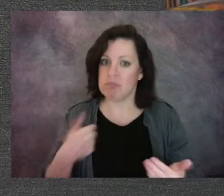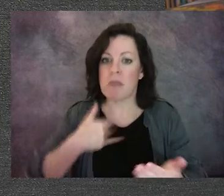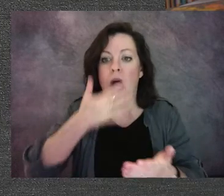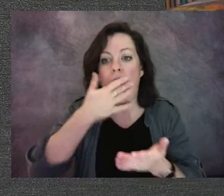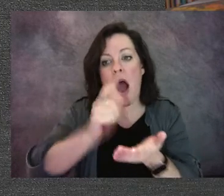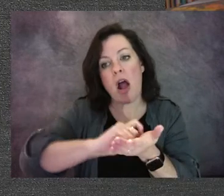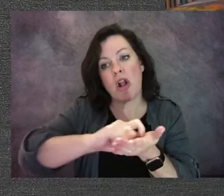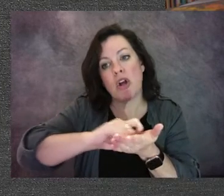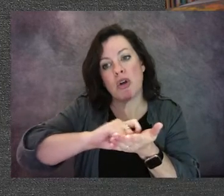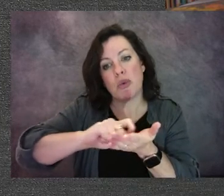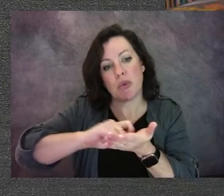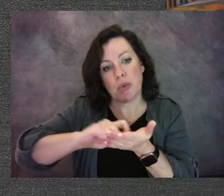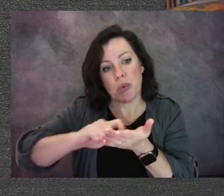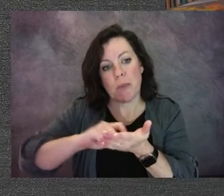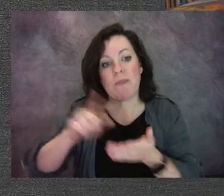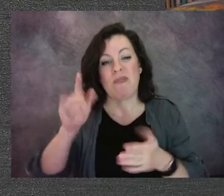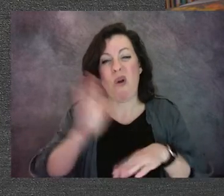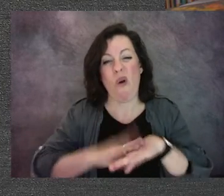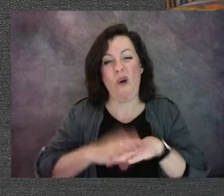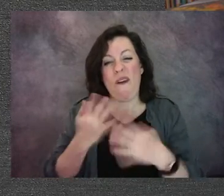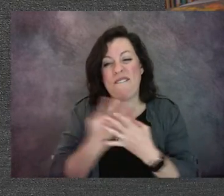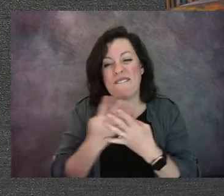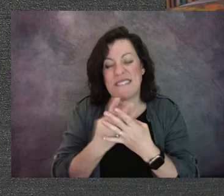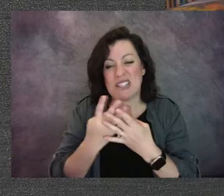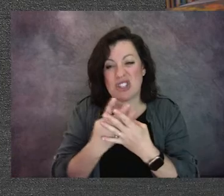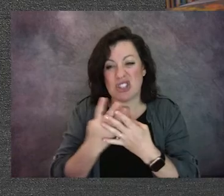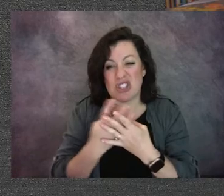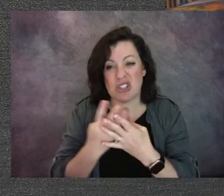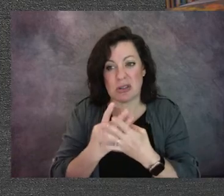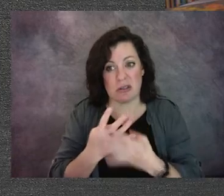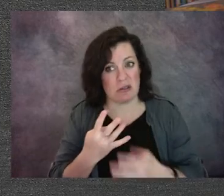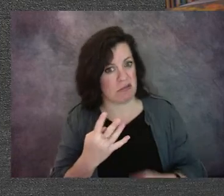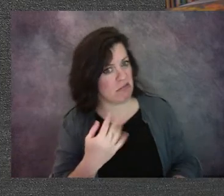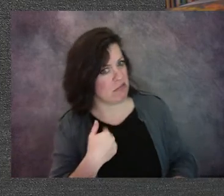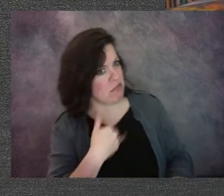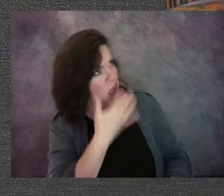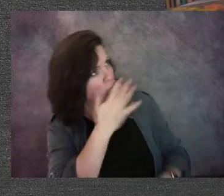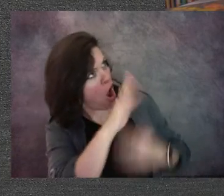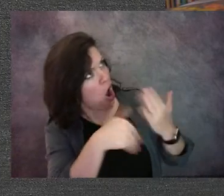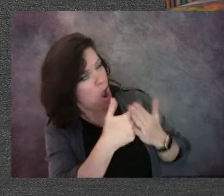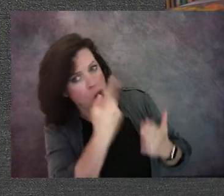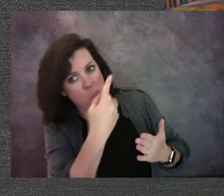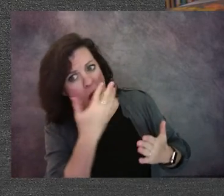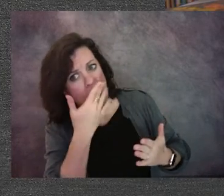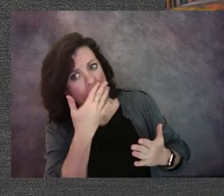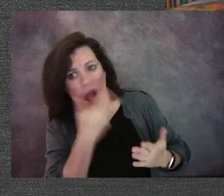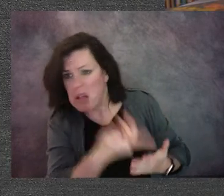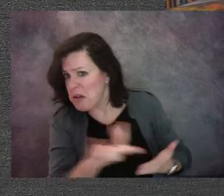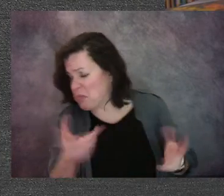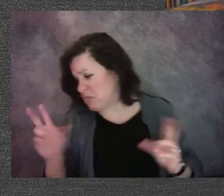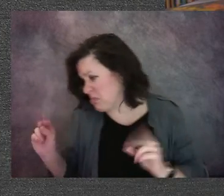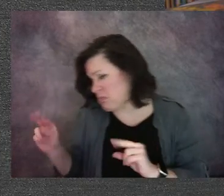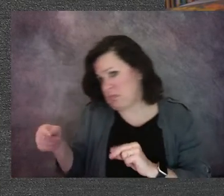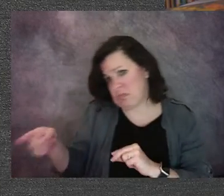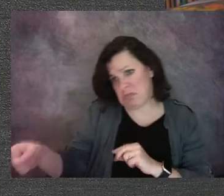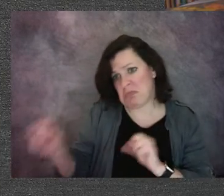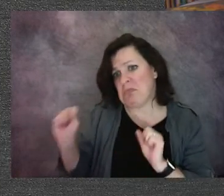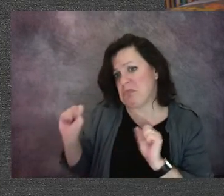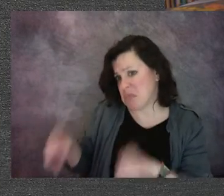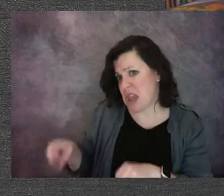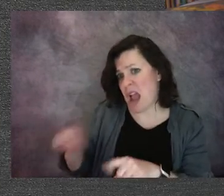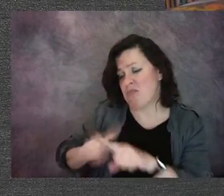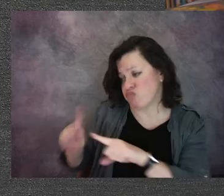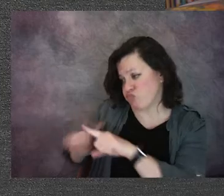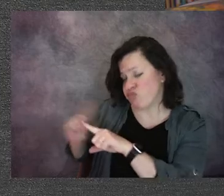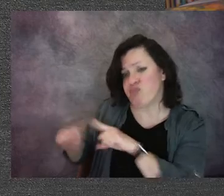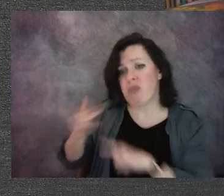to color my coffee filter. I'm going right off the page. Do you color it one color? You don't have to color it one color. On